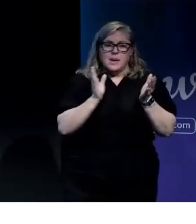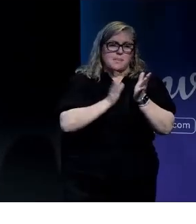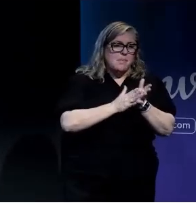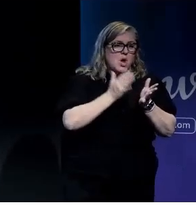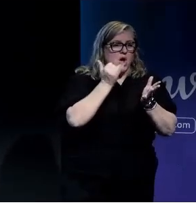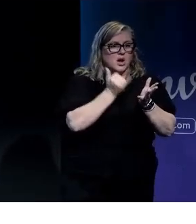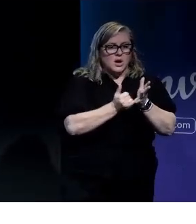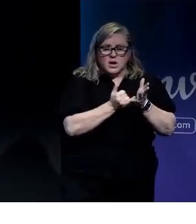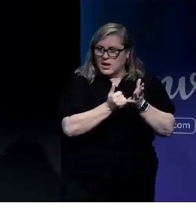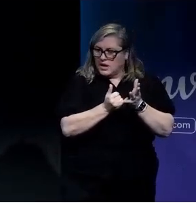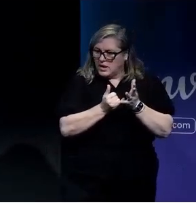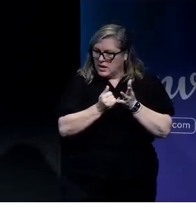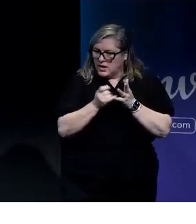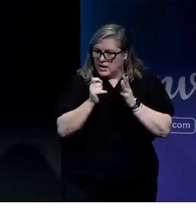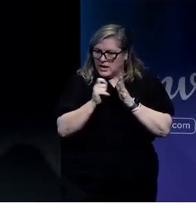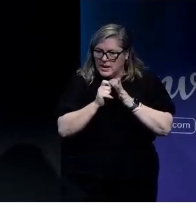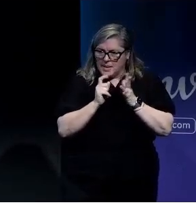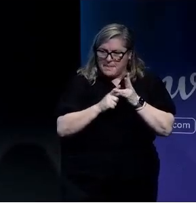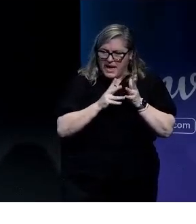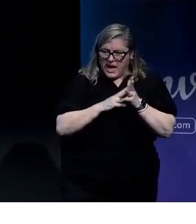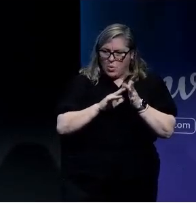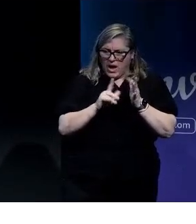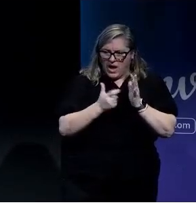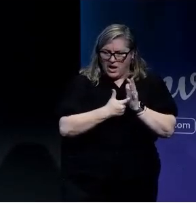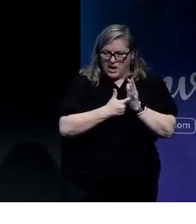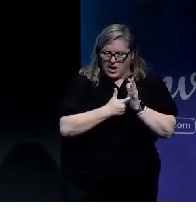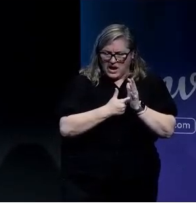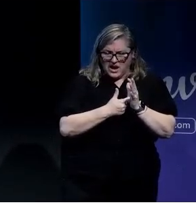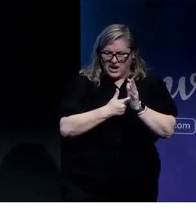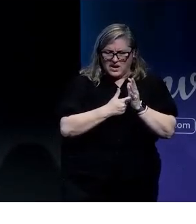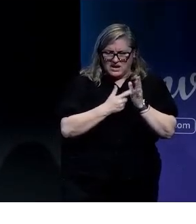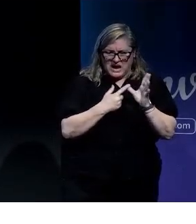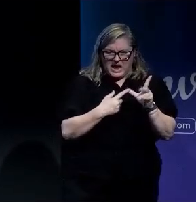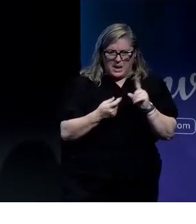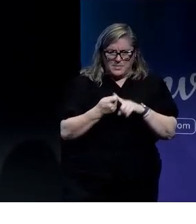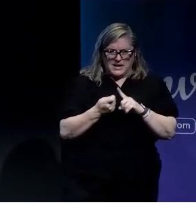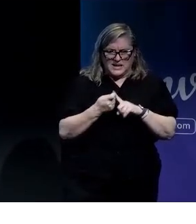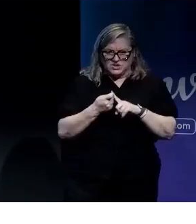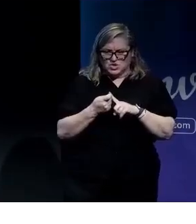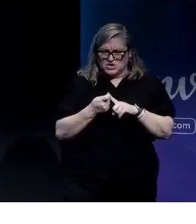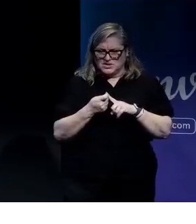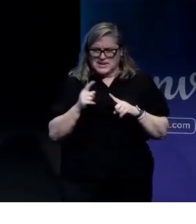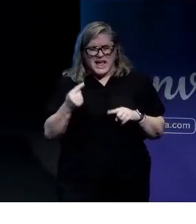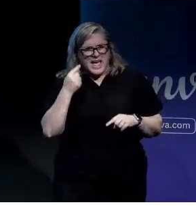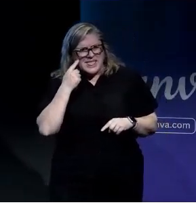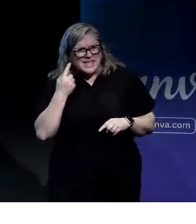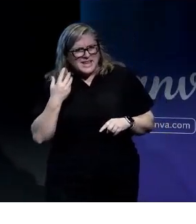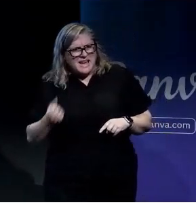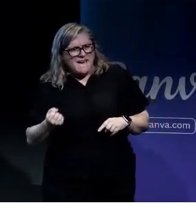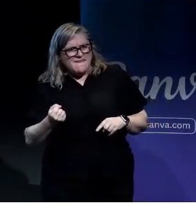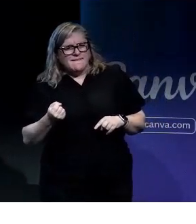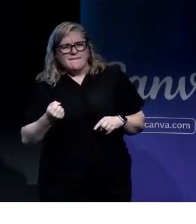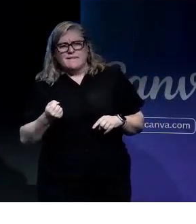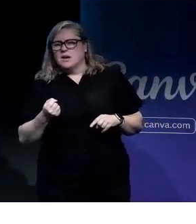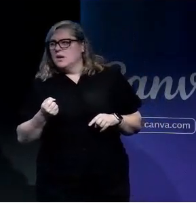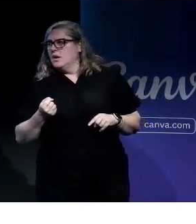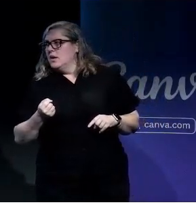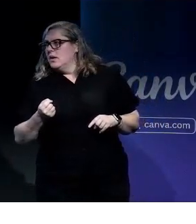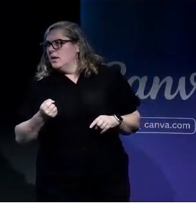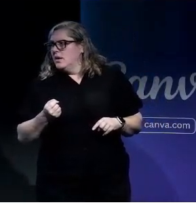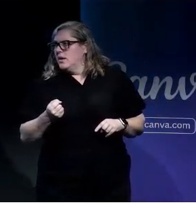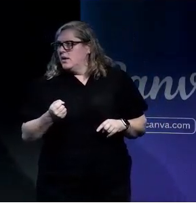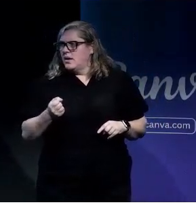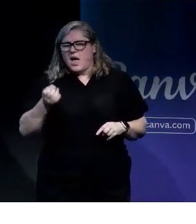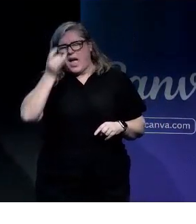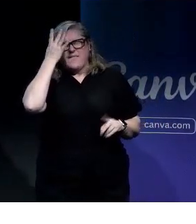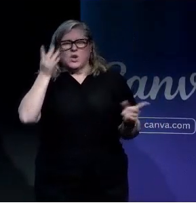Microsoft Power Applications actually have I think it's called, I've forgotten